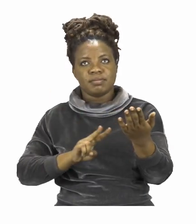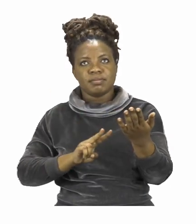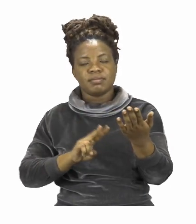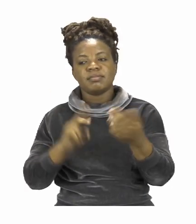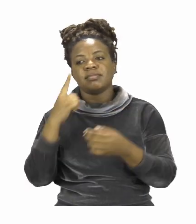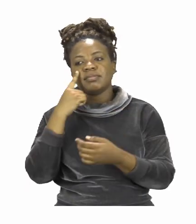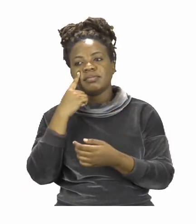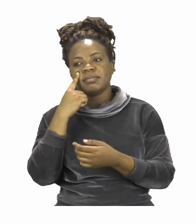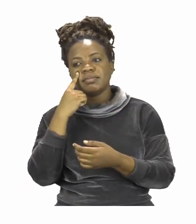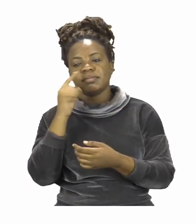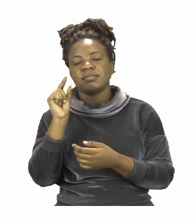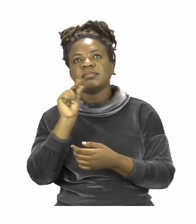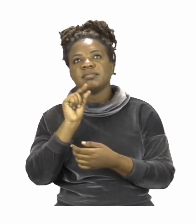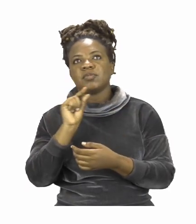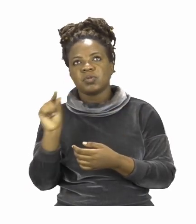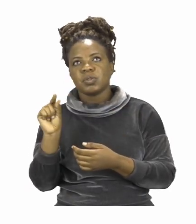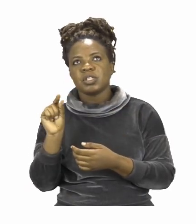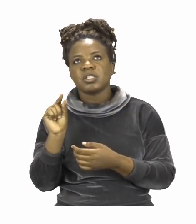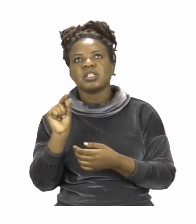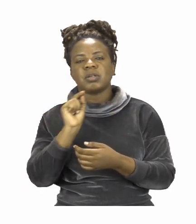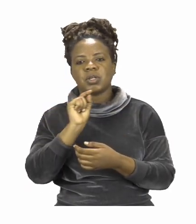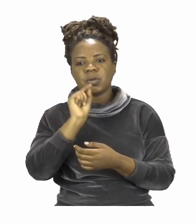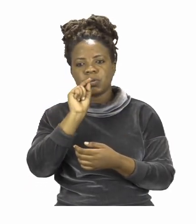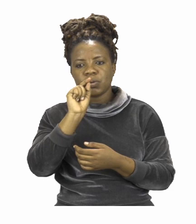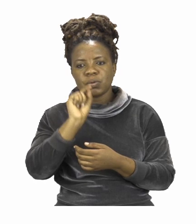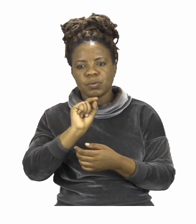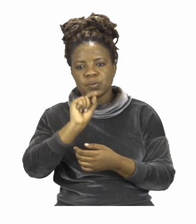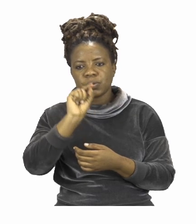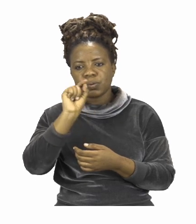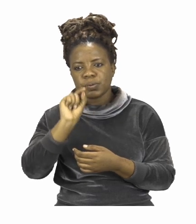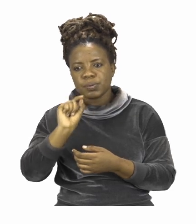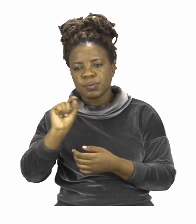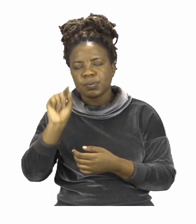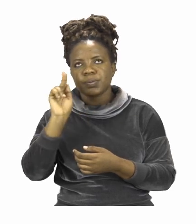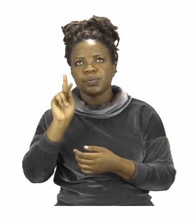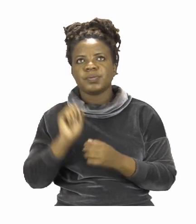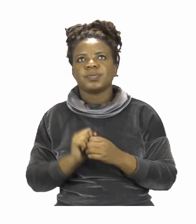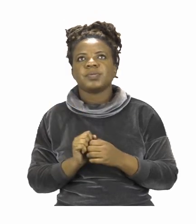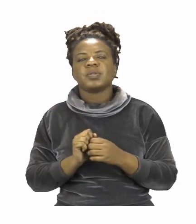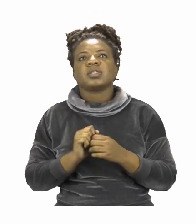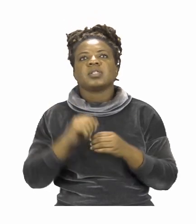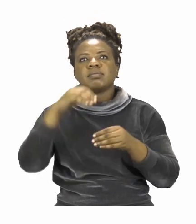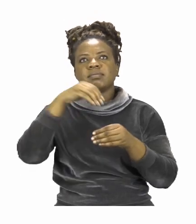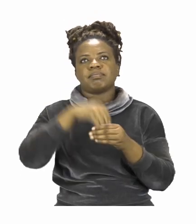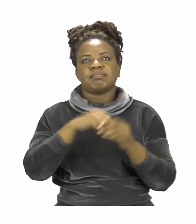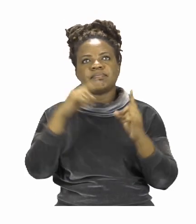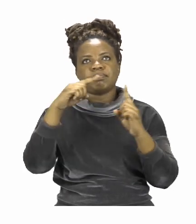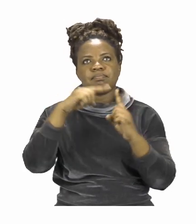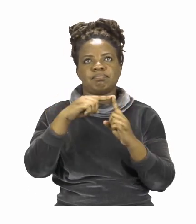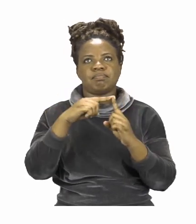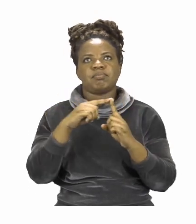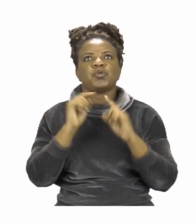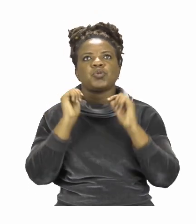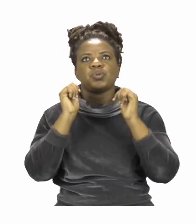we trace them. So let us read them together. Into, good,